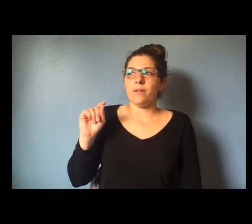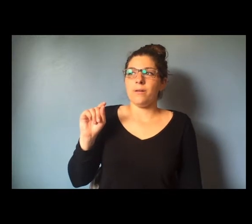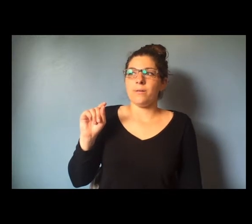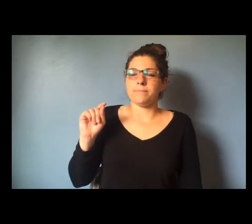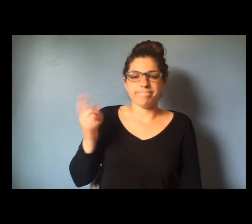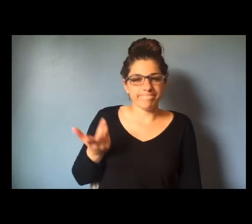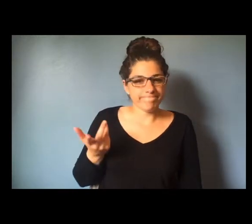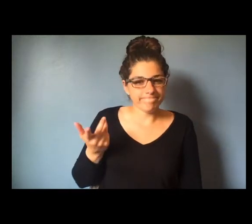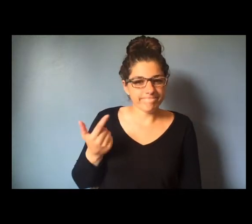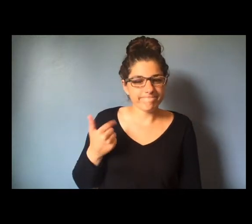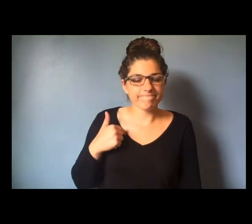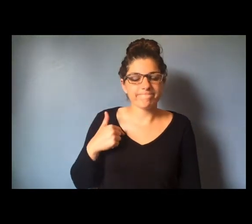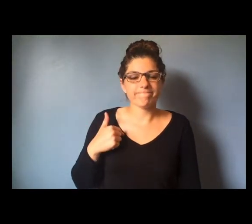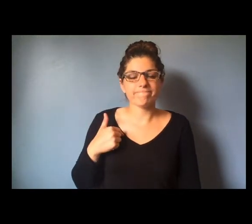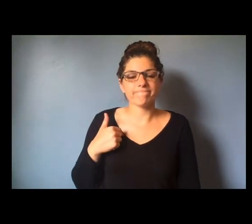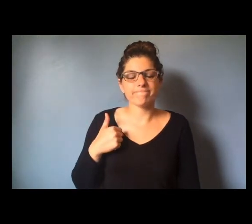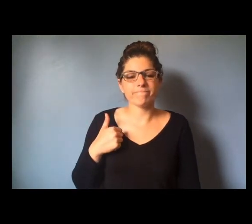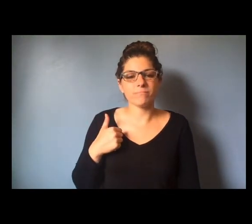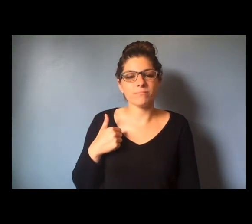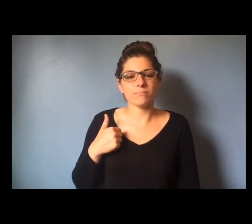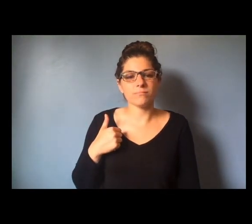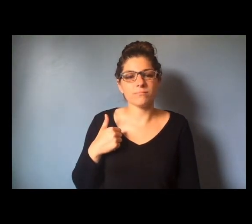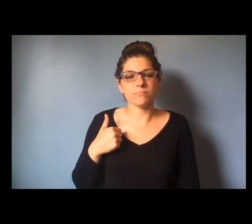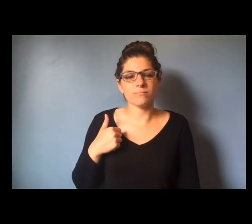I mean, I think,